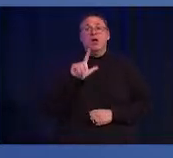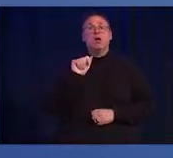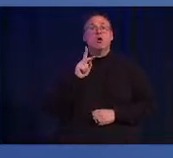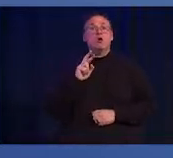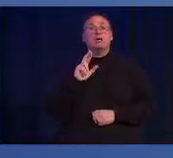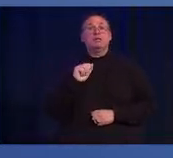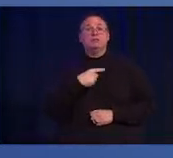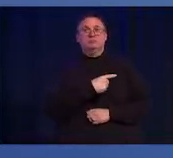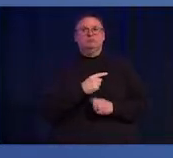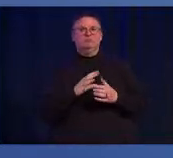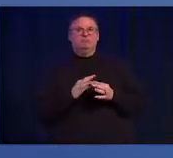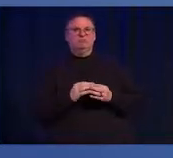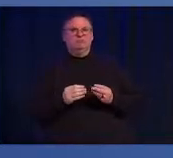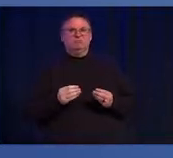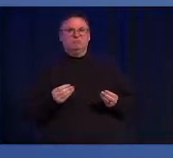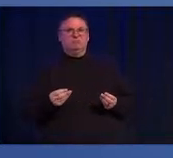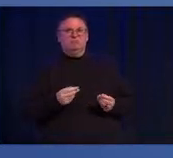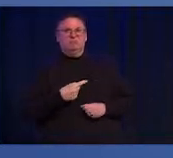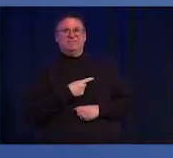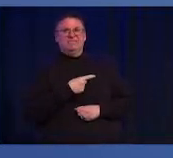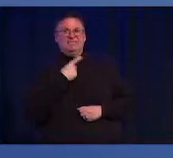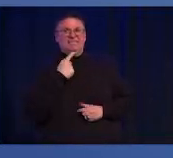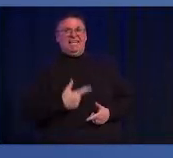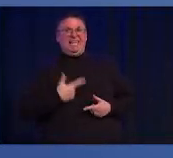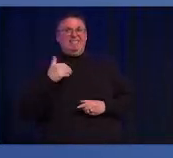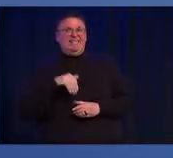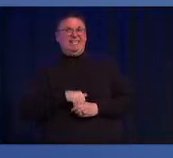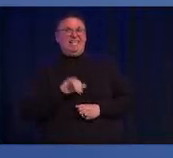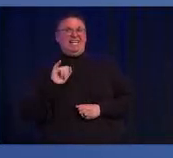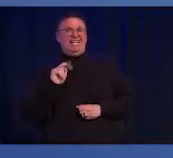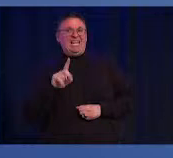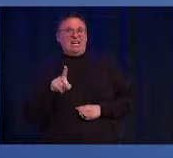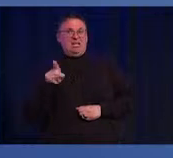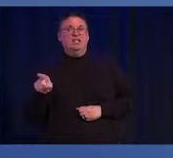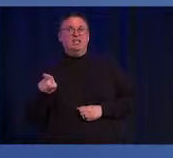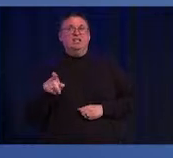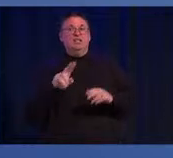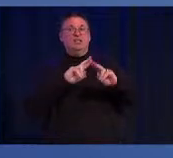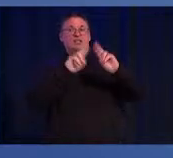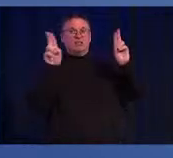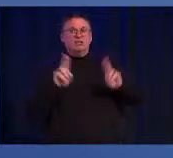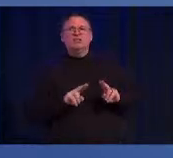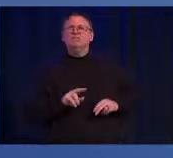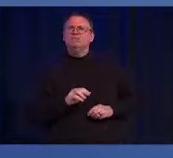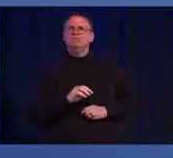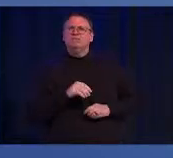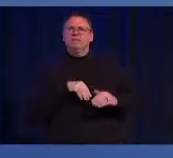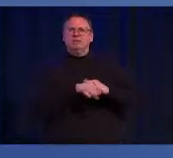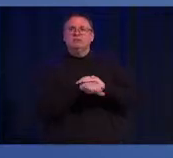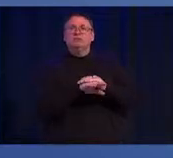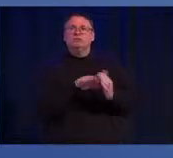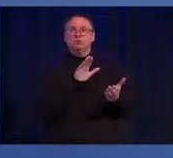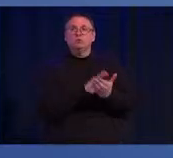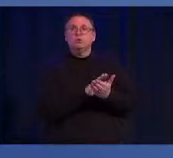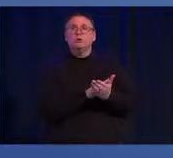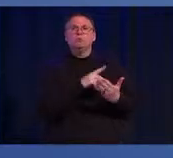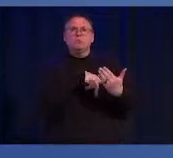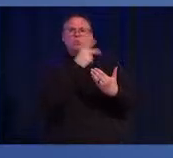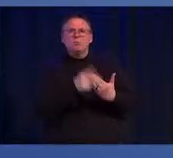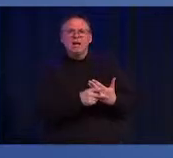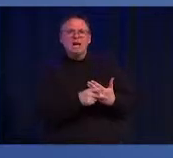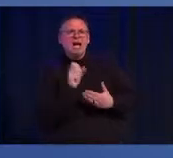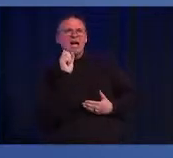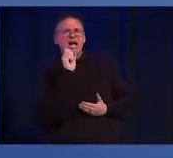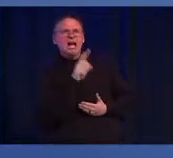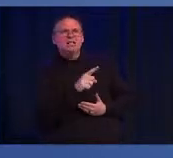state with near universal eligibility to participate in the school voucher program. She asks, what is your position on